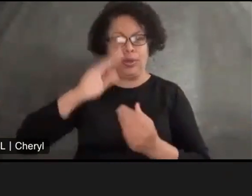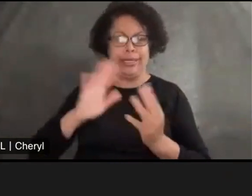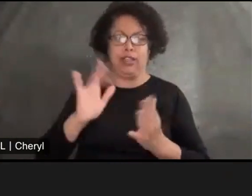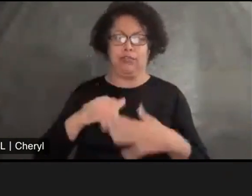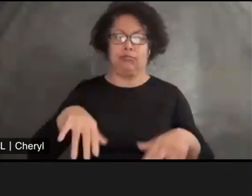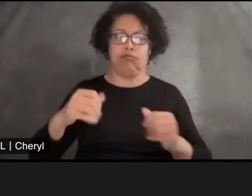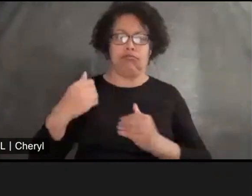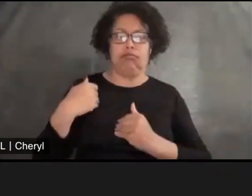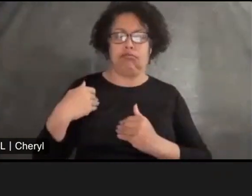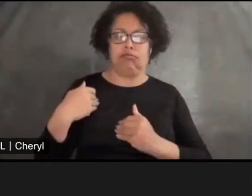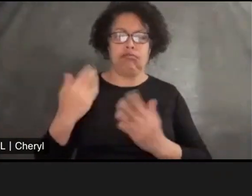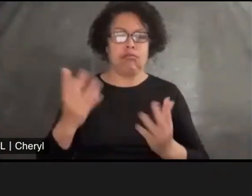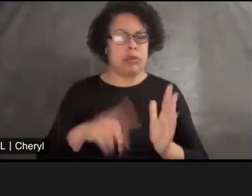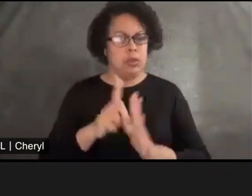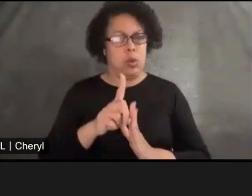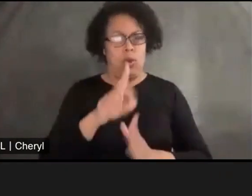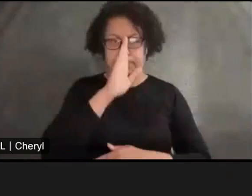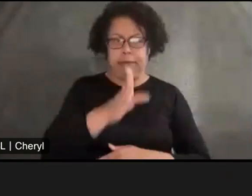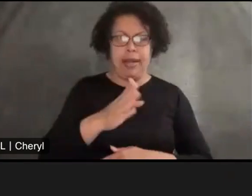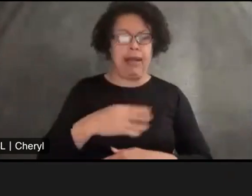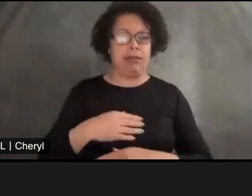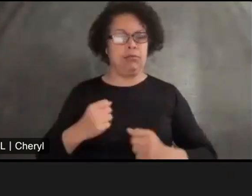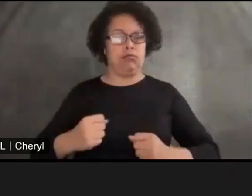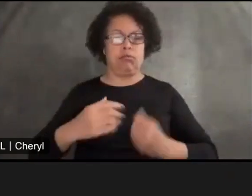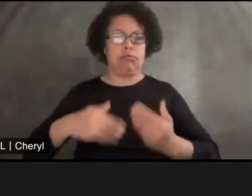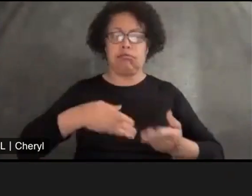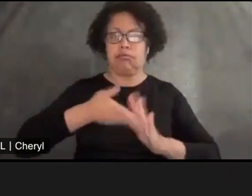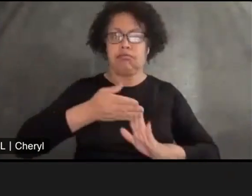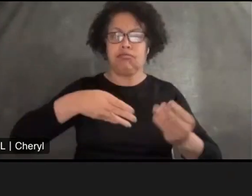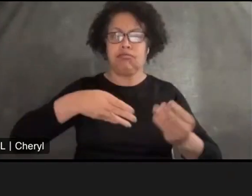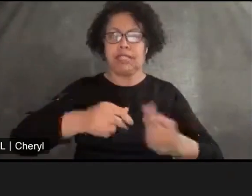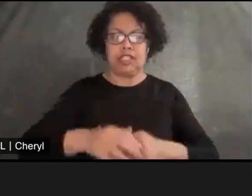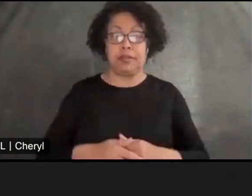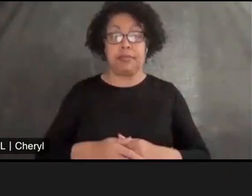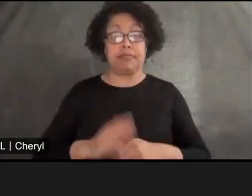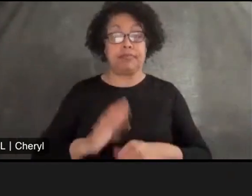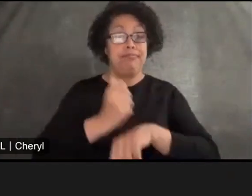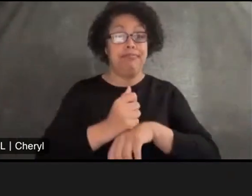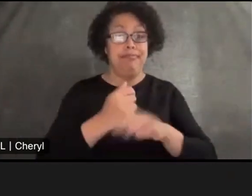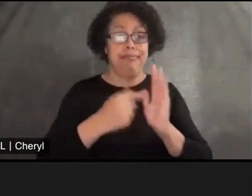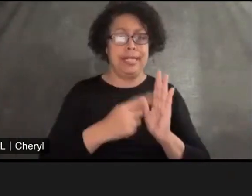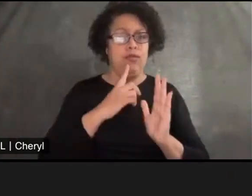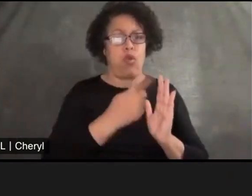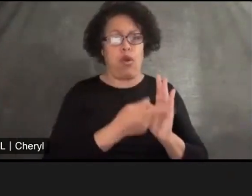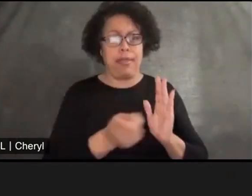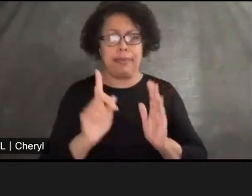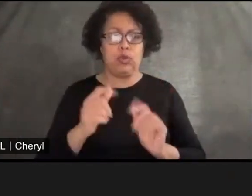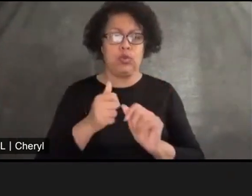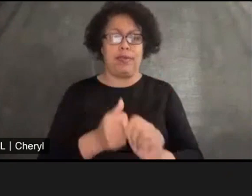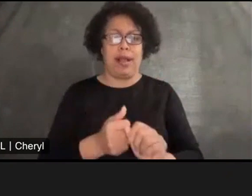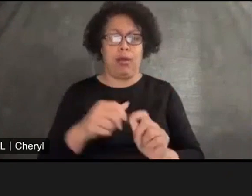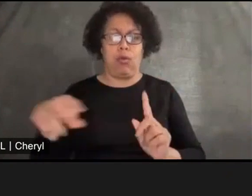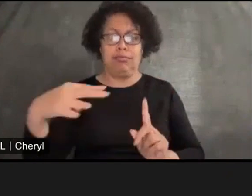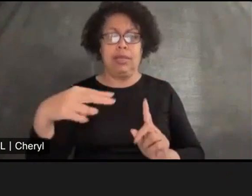tall and direct, upright and efficient. She creates the template for everyone else to follow. That's the corn